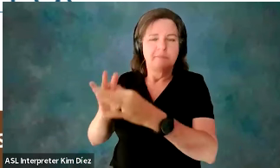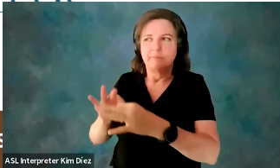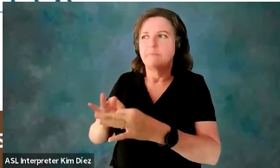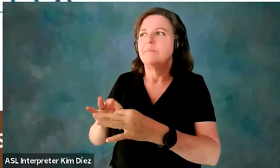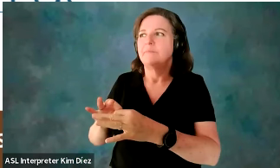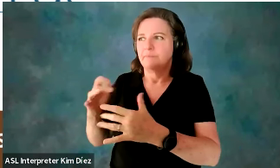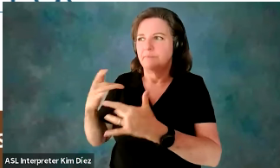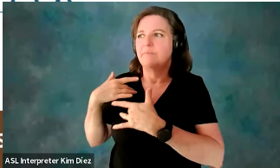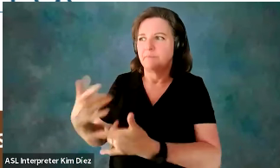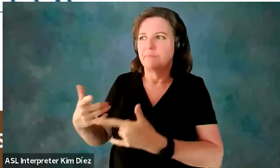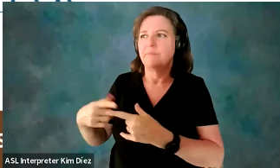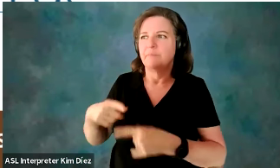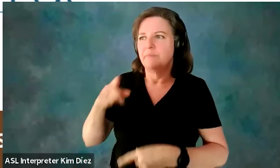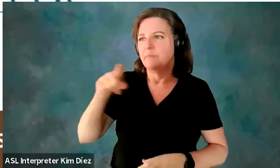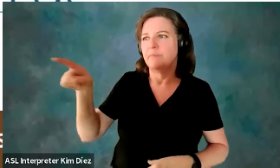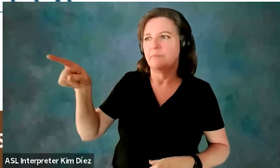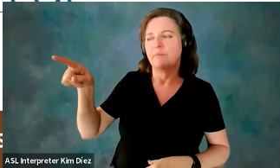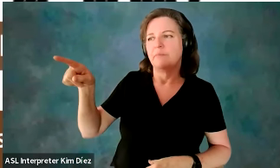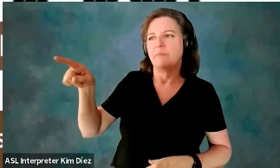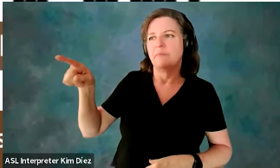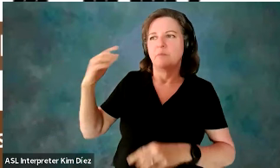find an email, soils hotline at